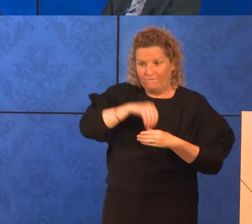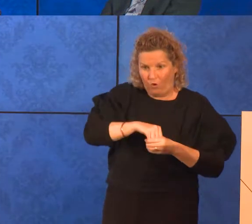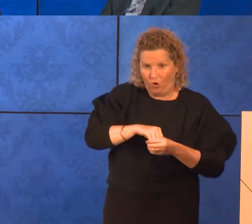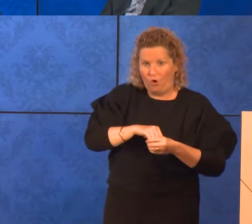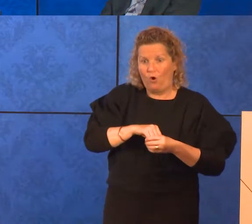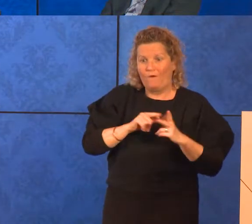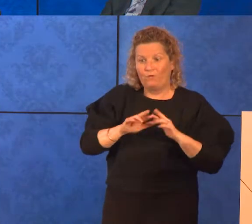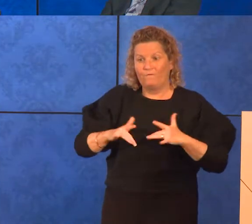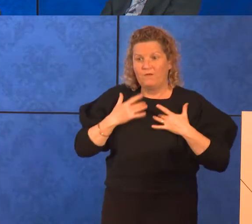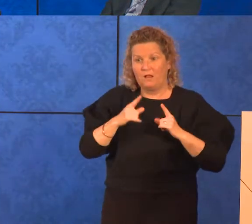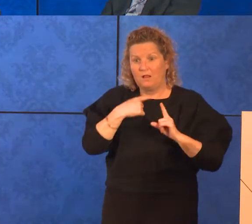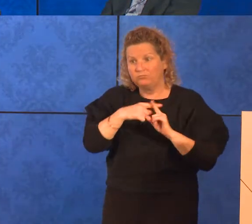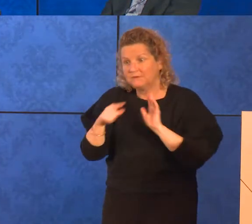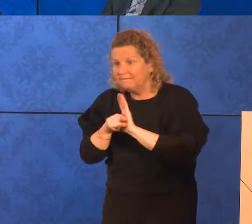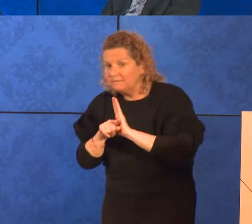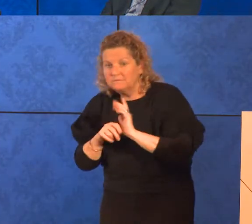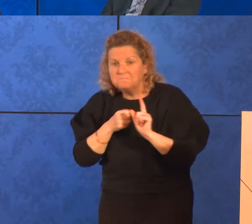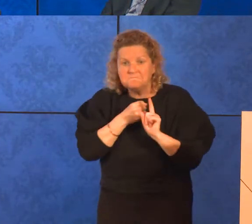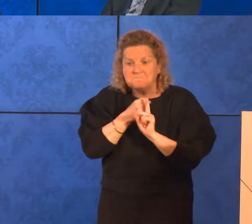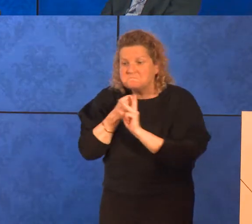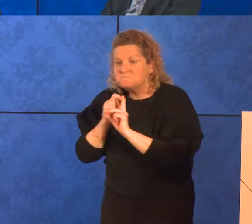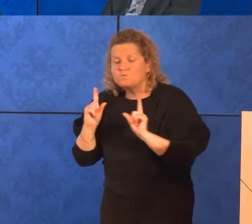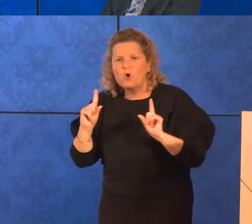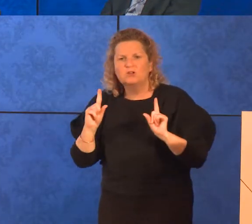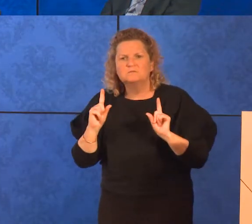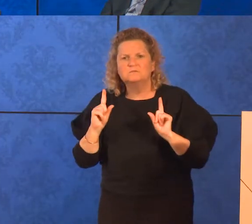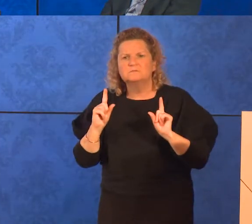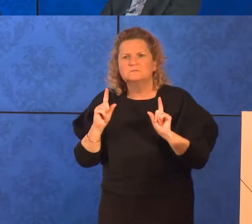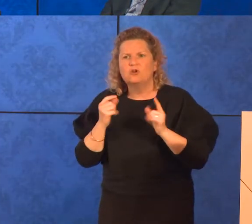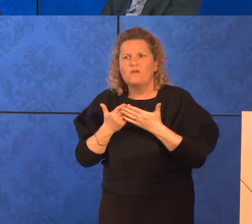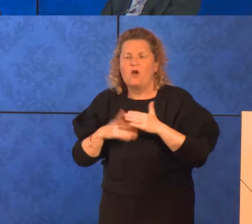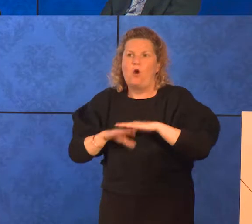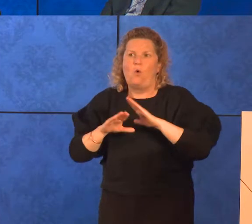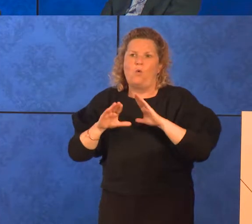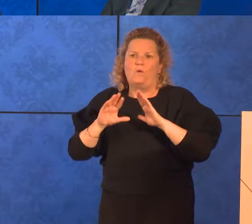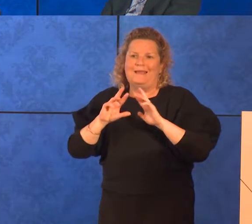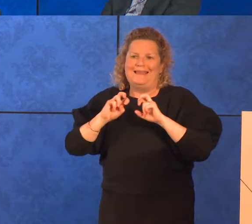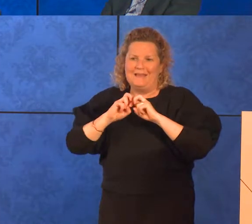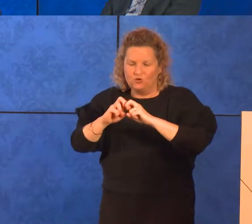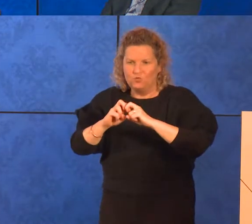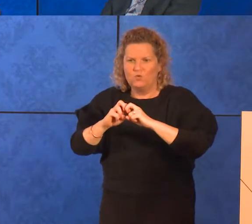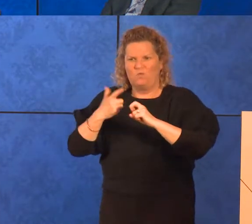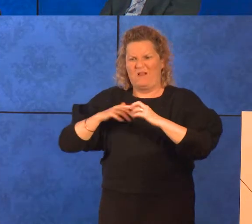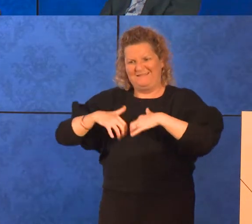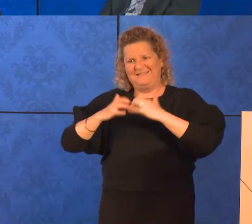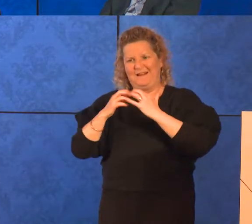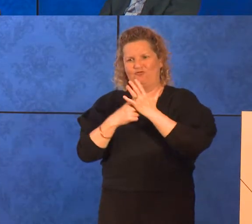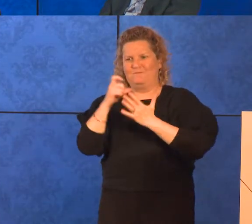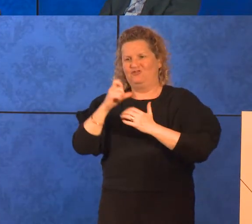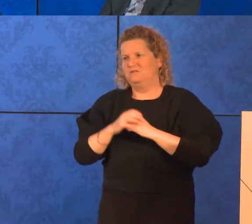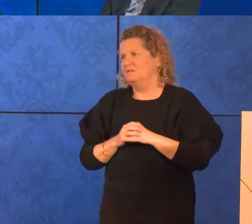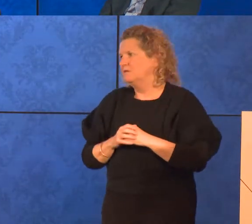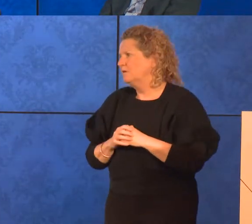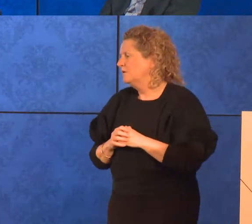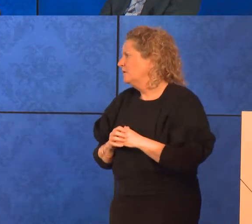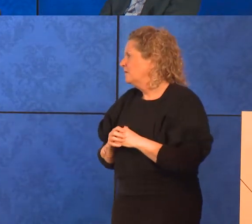that had an adverse or positive effect on the whole issue, which was the reason for the commission. So